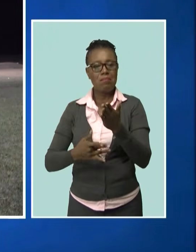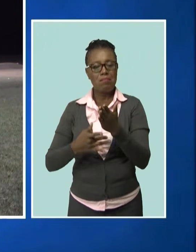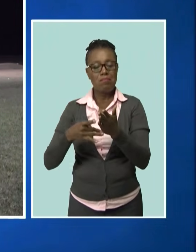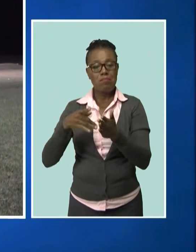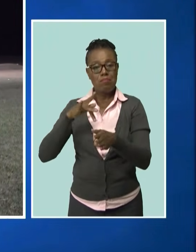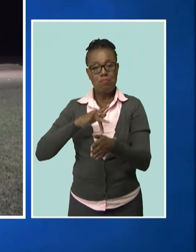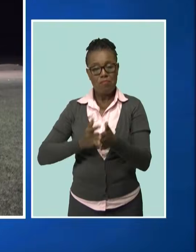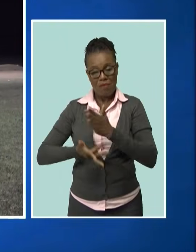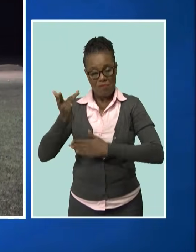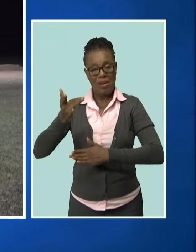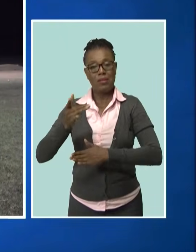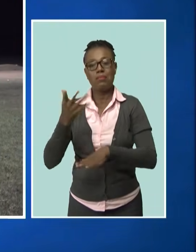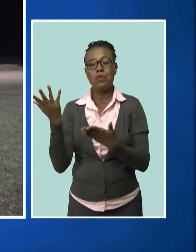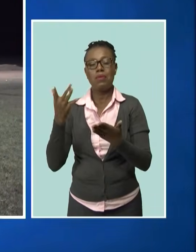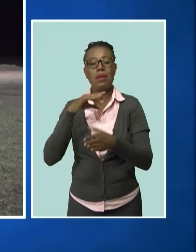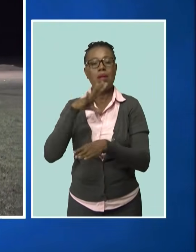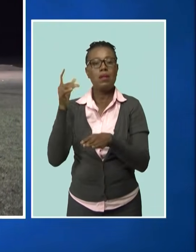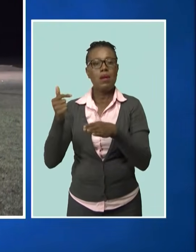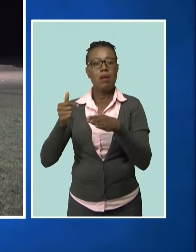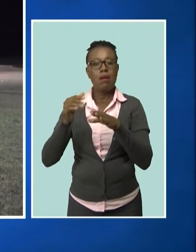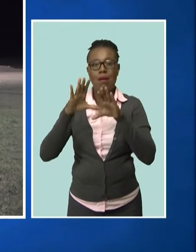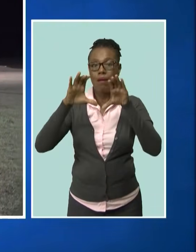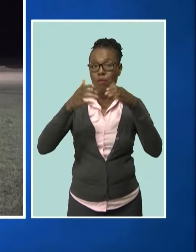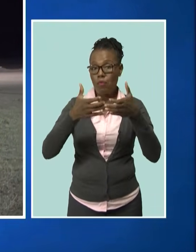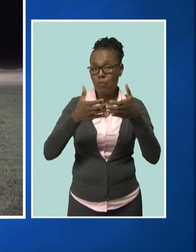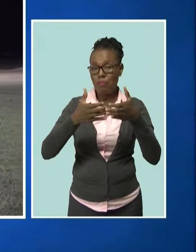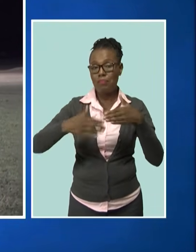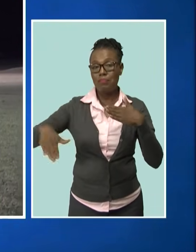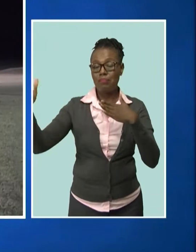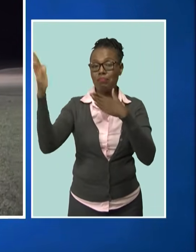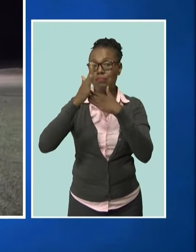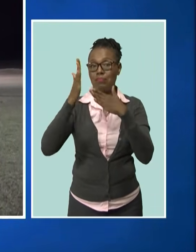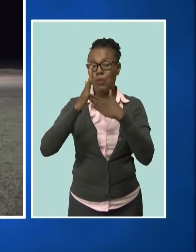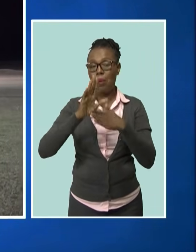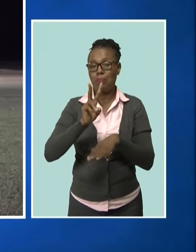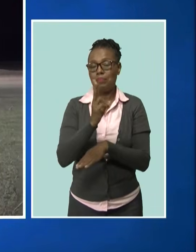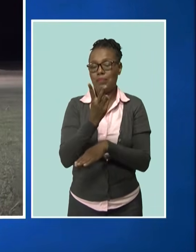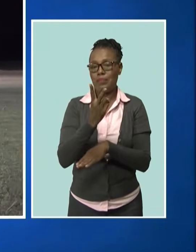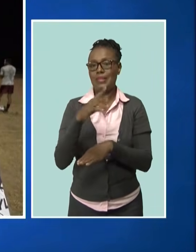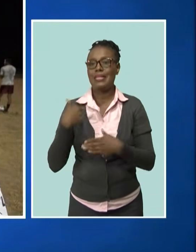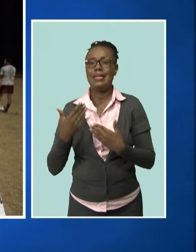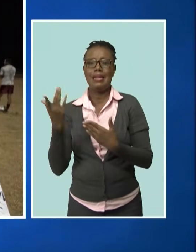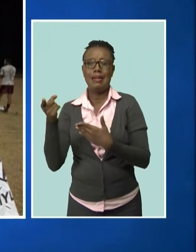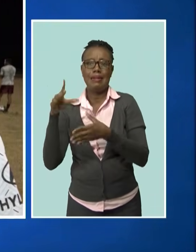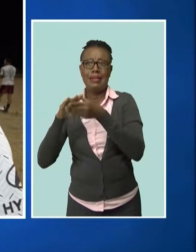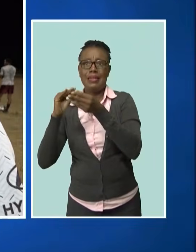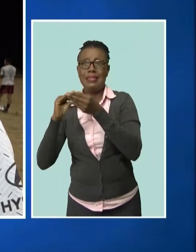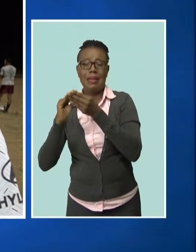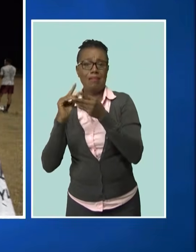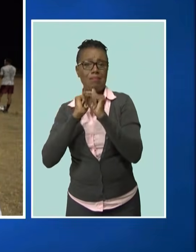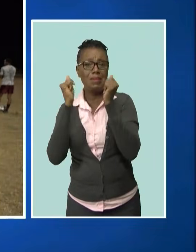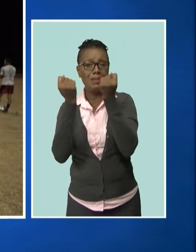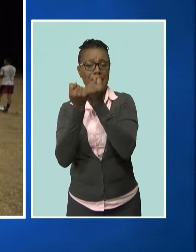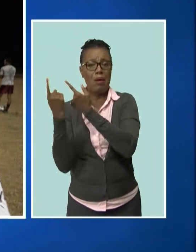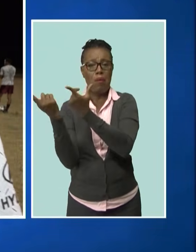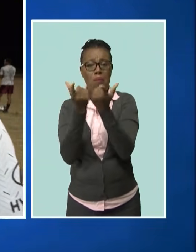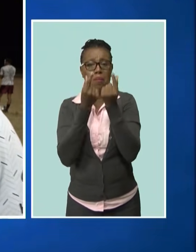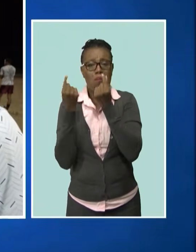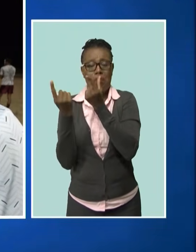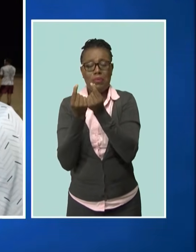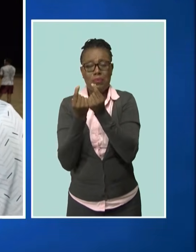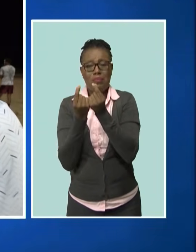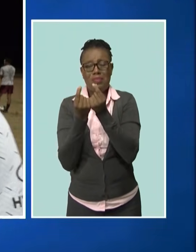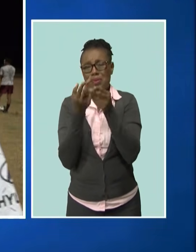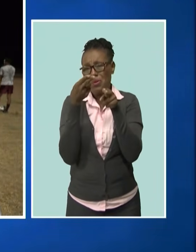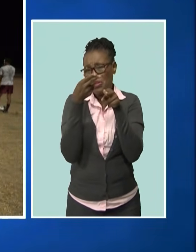in the second division. Head coach Carlo Perry spoke about the team's preparation. A little short period in terms of preparation,